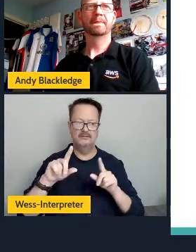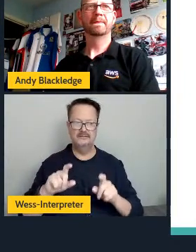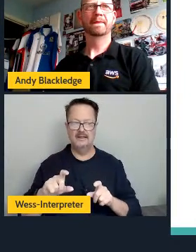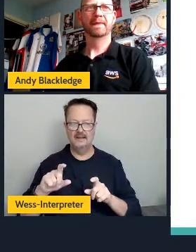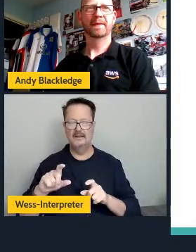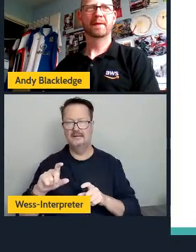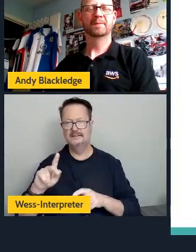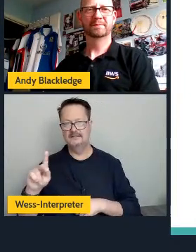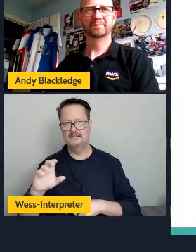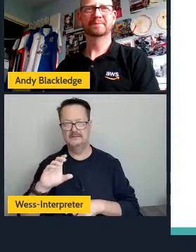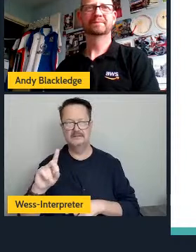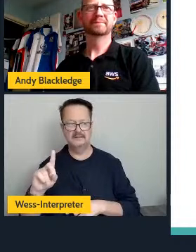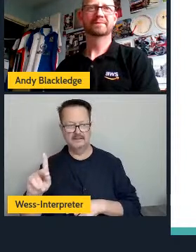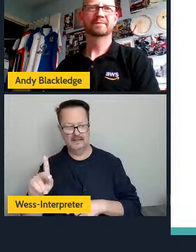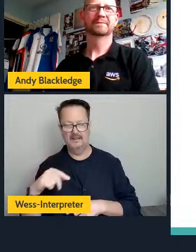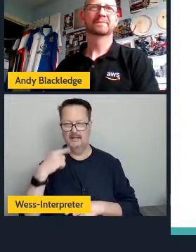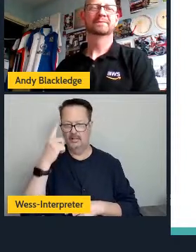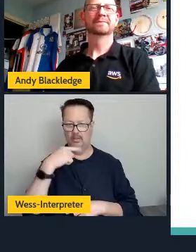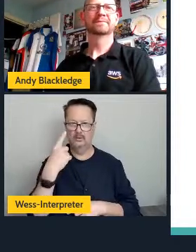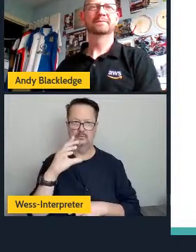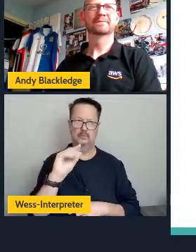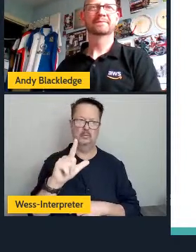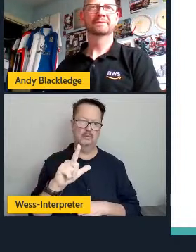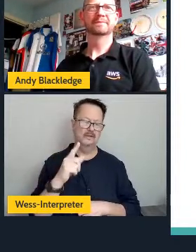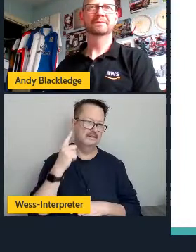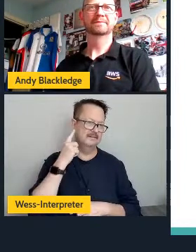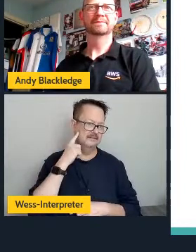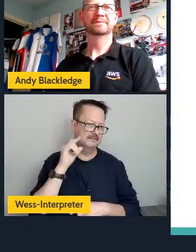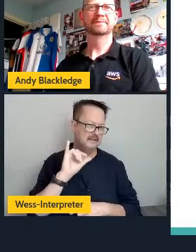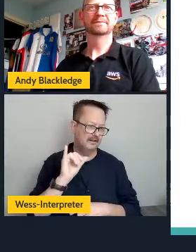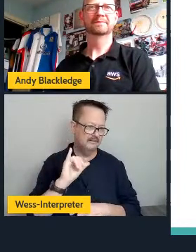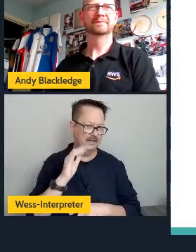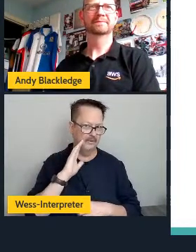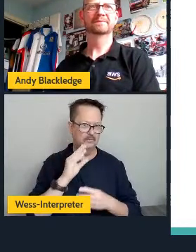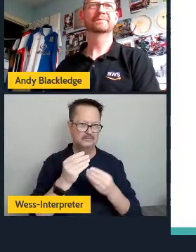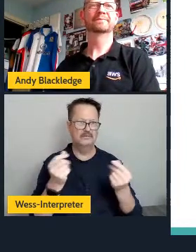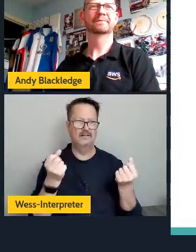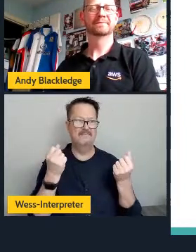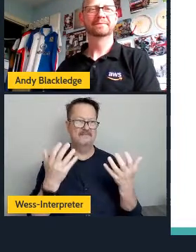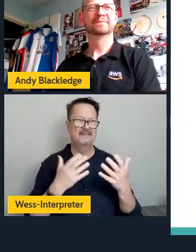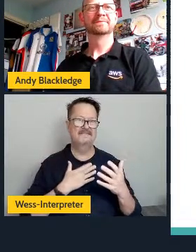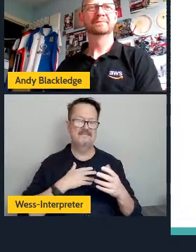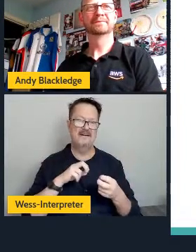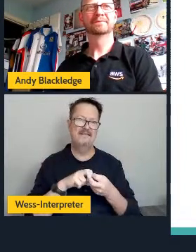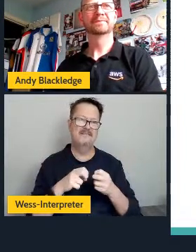looks very cool and it sounds like it solves a lot of my problems.